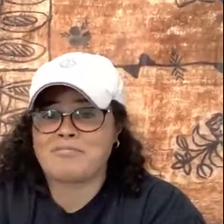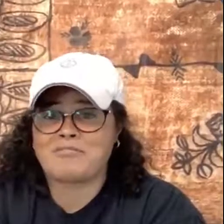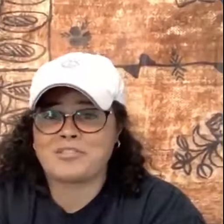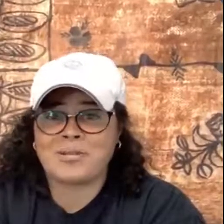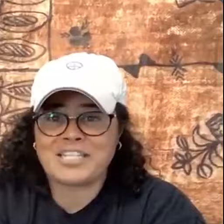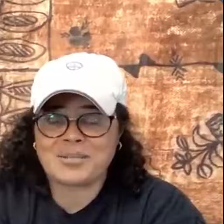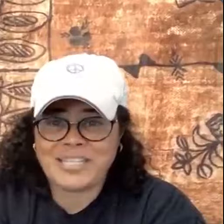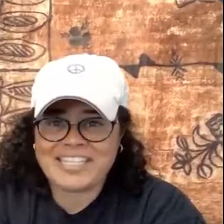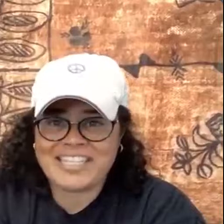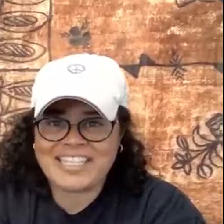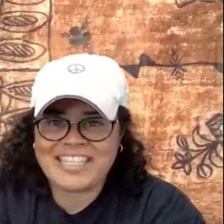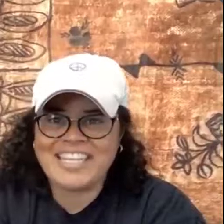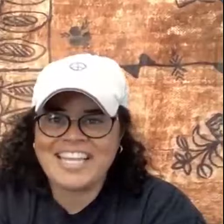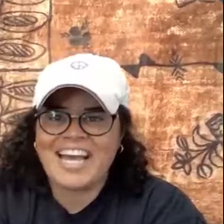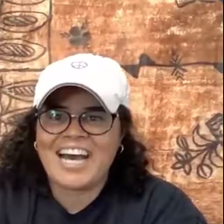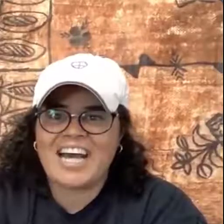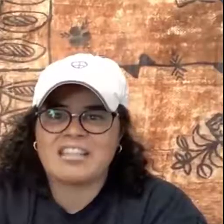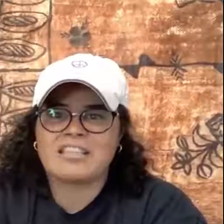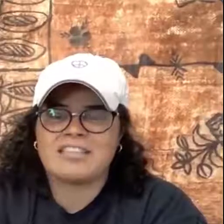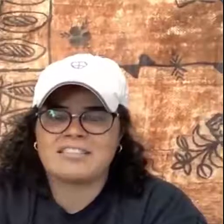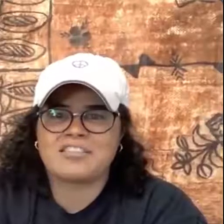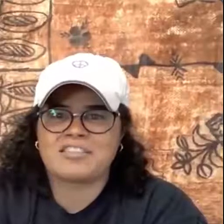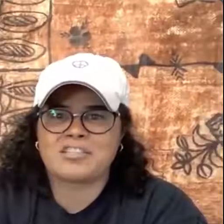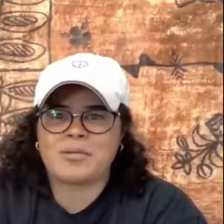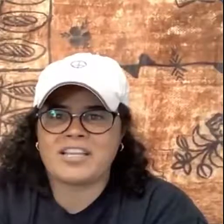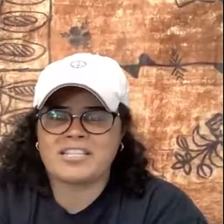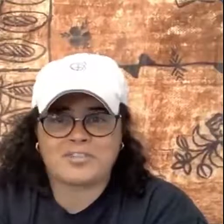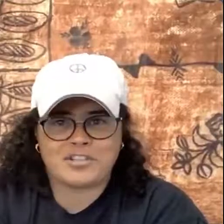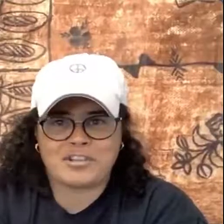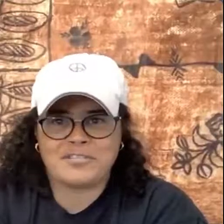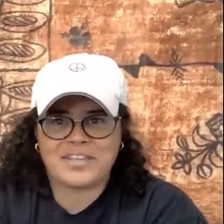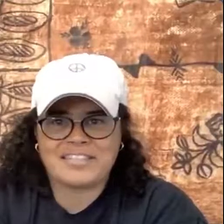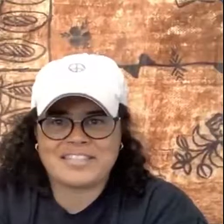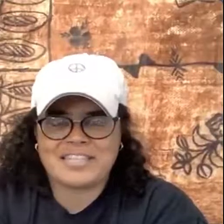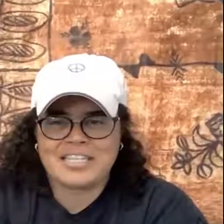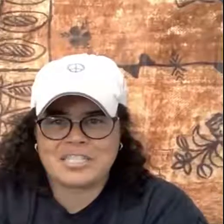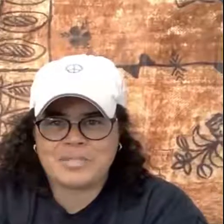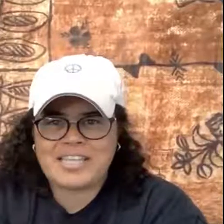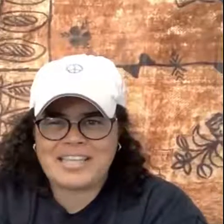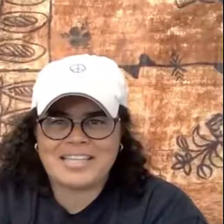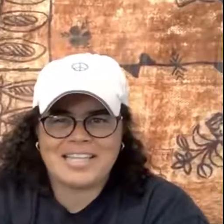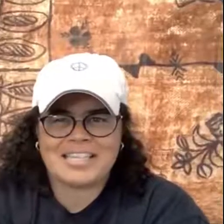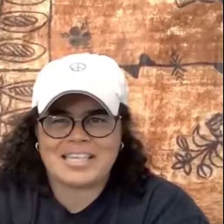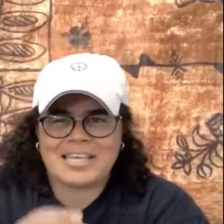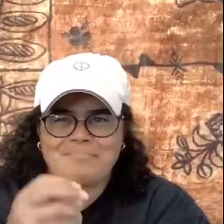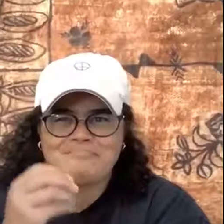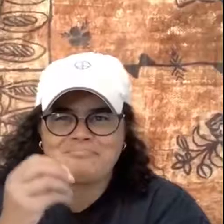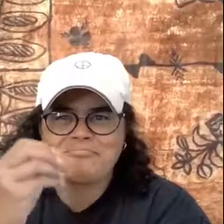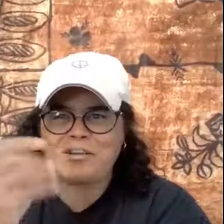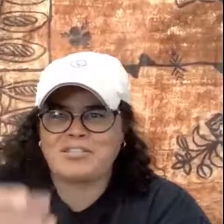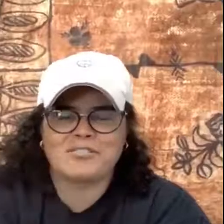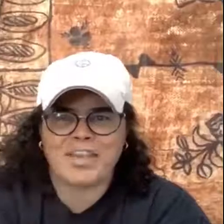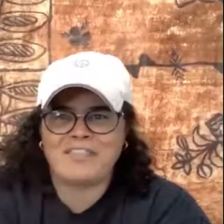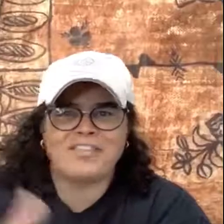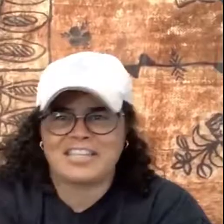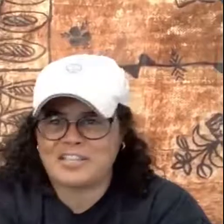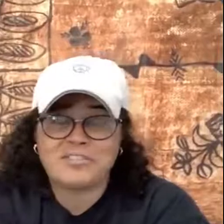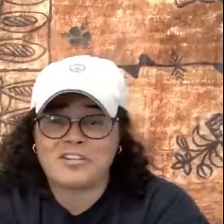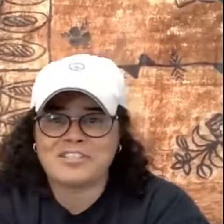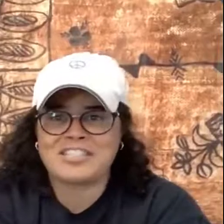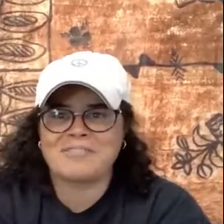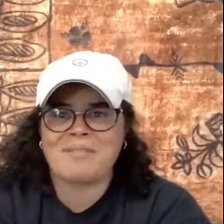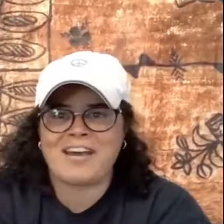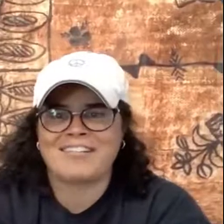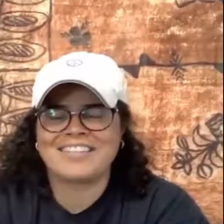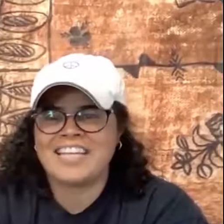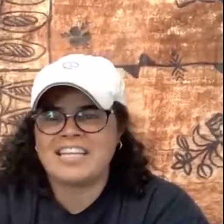of April 2020, the Indigenous Ways virtual events. So we're taking like the most favored that you've